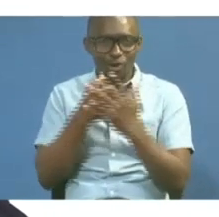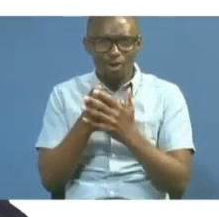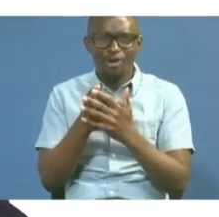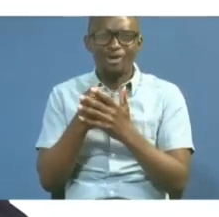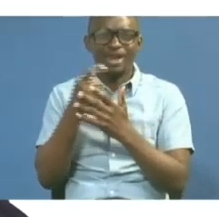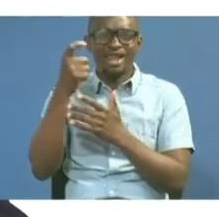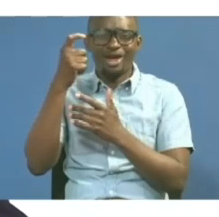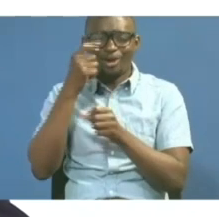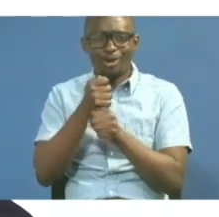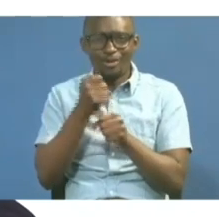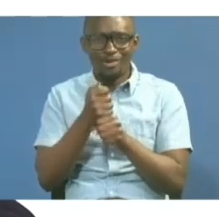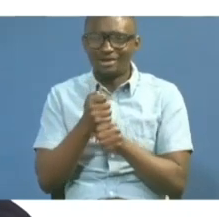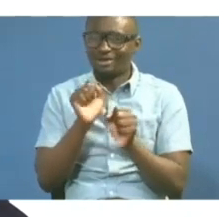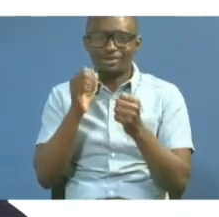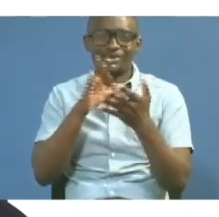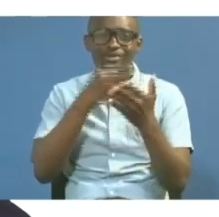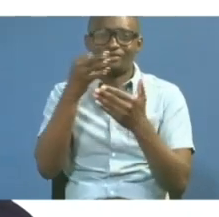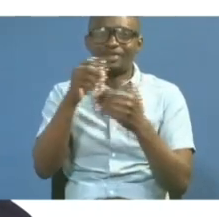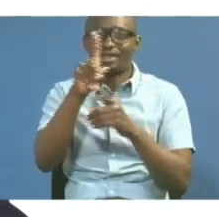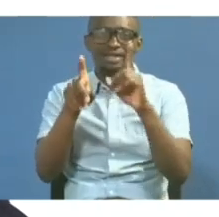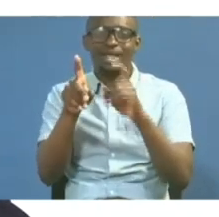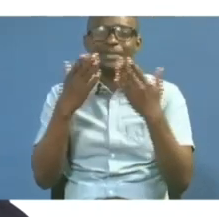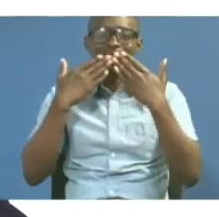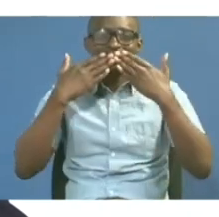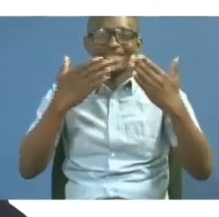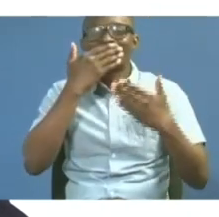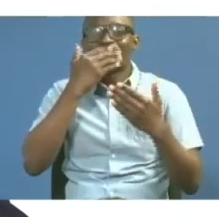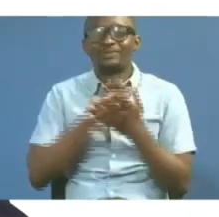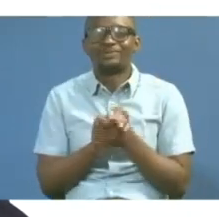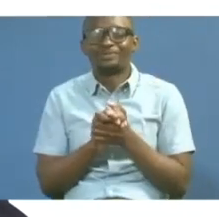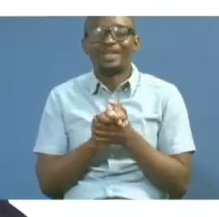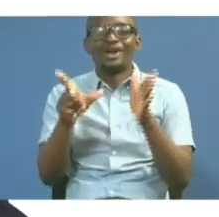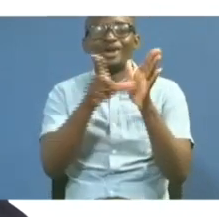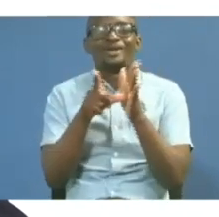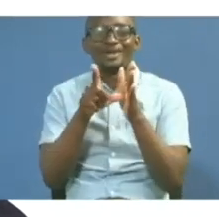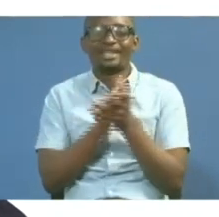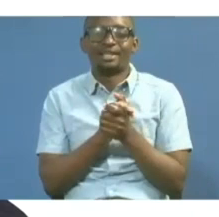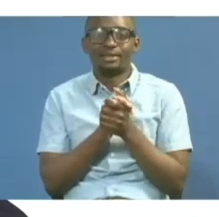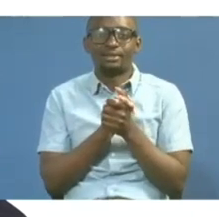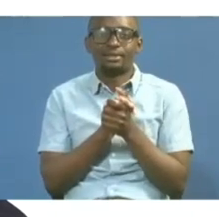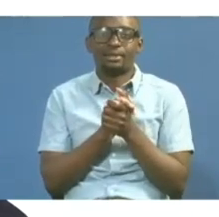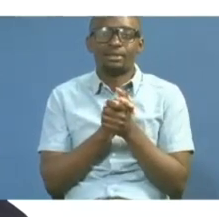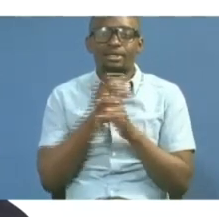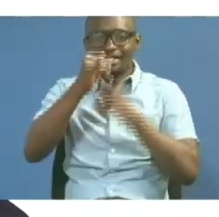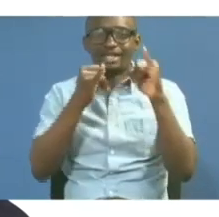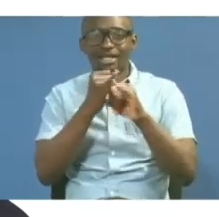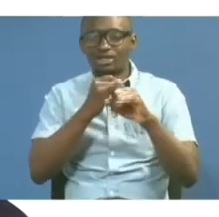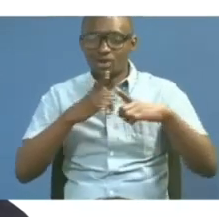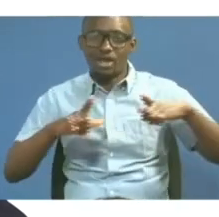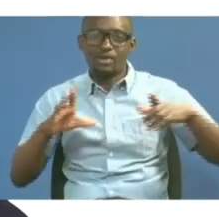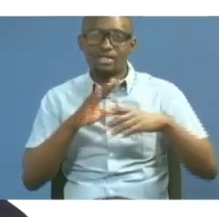assure you that you should not fail exams. Thank you, and all the best. We are located at